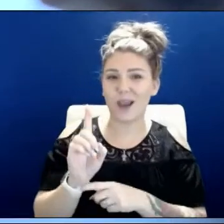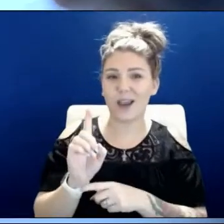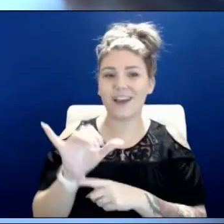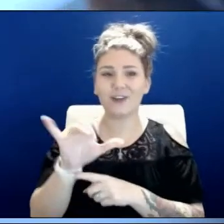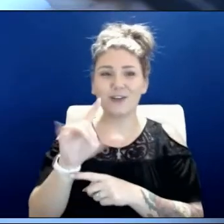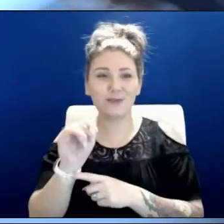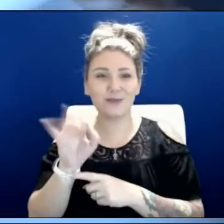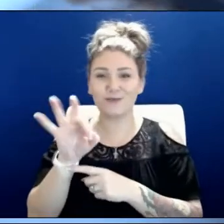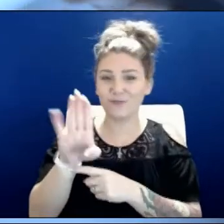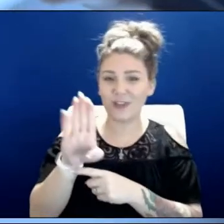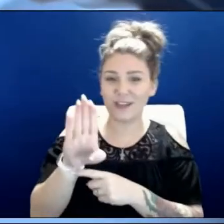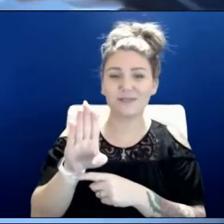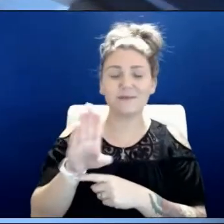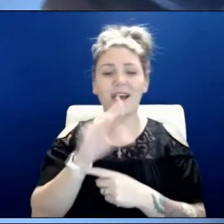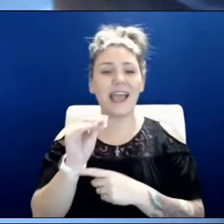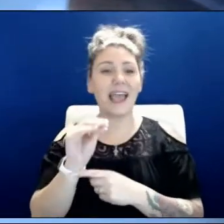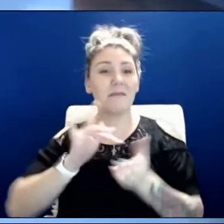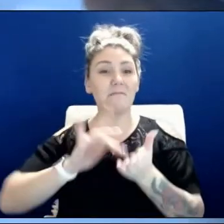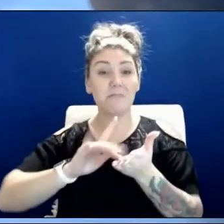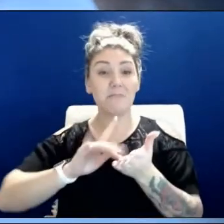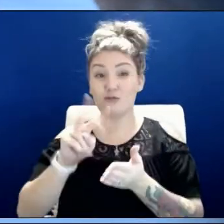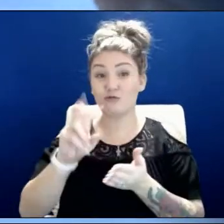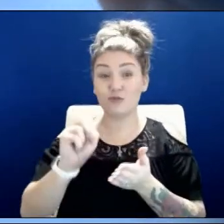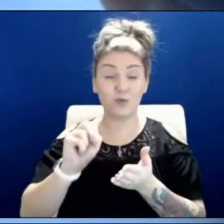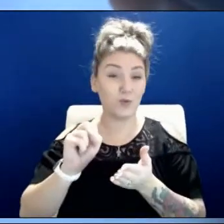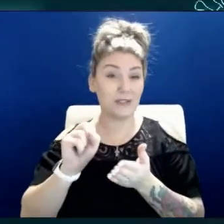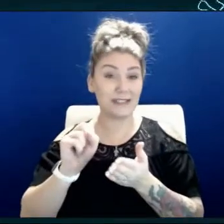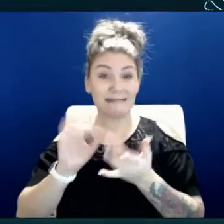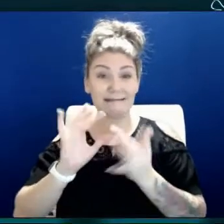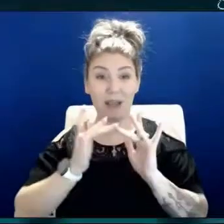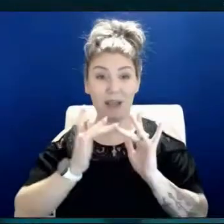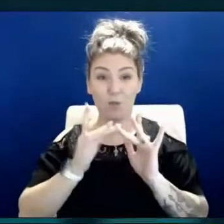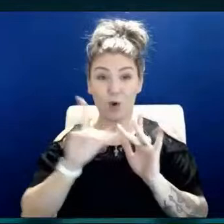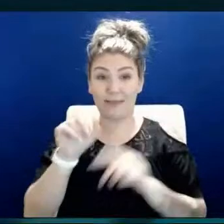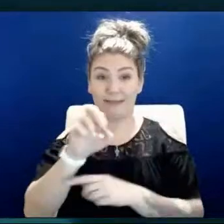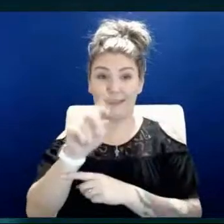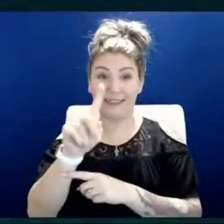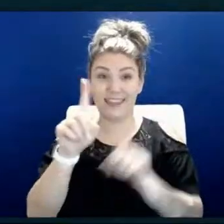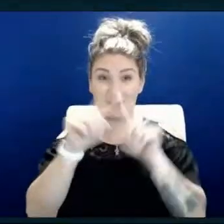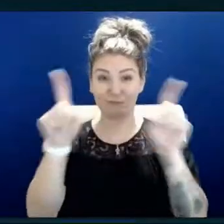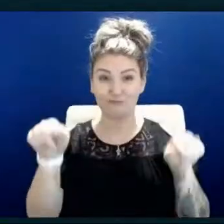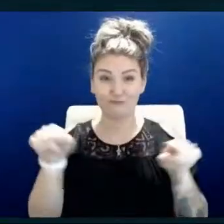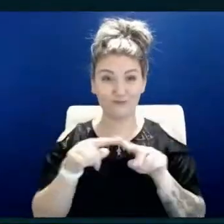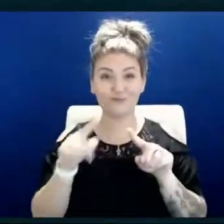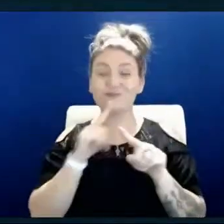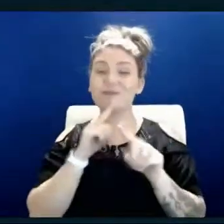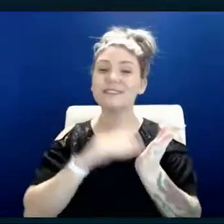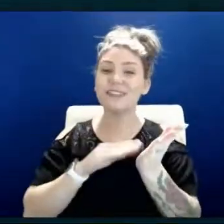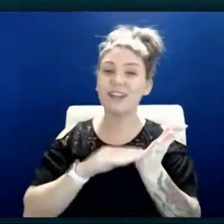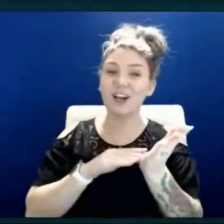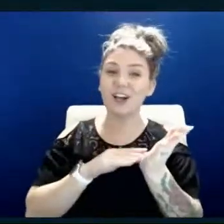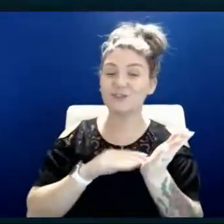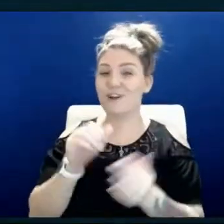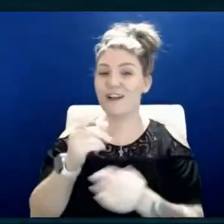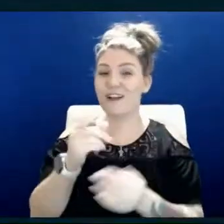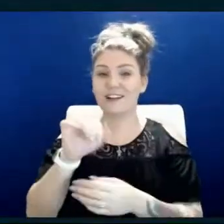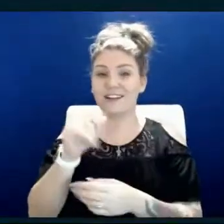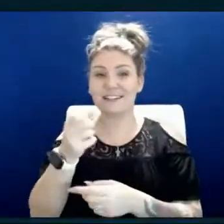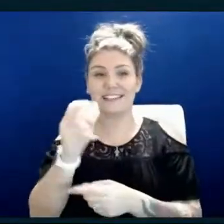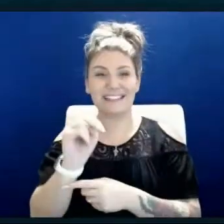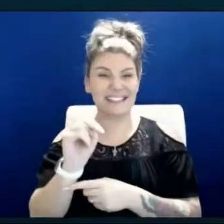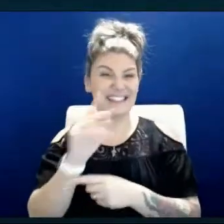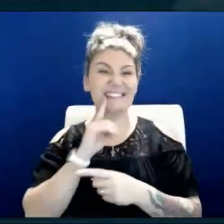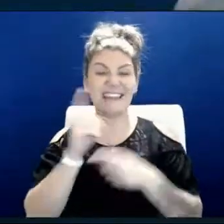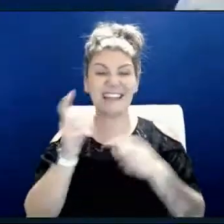and the Medical News Network. The links are on your screen. Dr. Dana Hawkinson, Medical Director of Infection Prevention Control and an ID Specialist, is in the